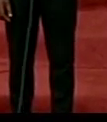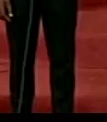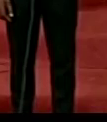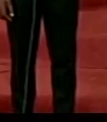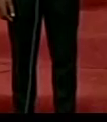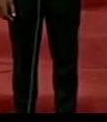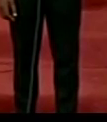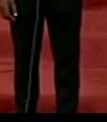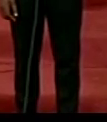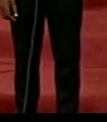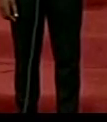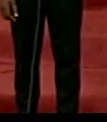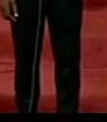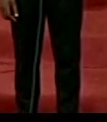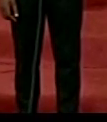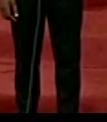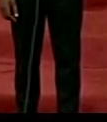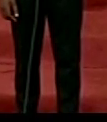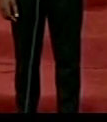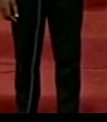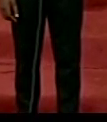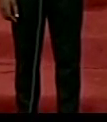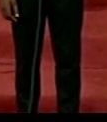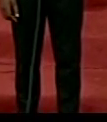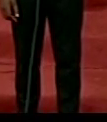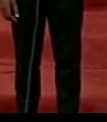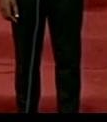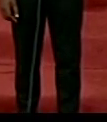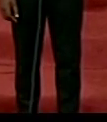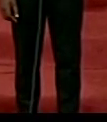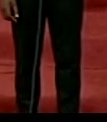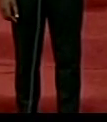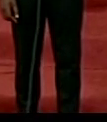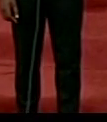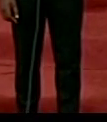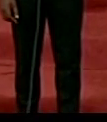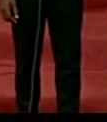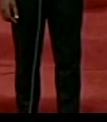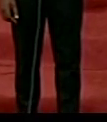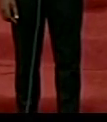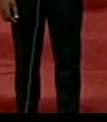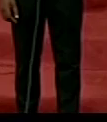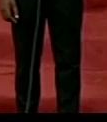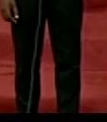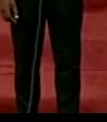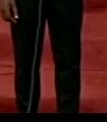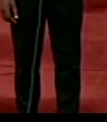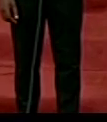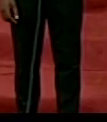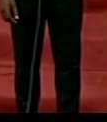France. We'll join them as we worship God together. Be on your feet wherever you are.